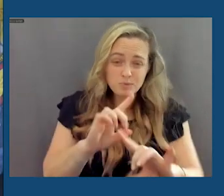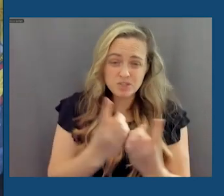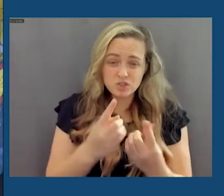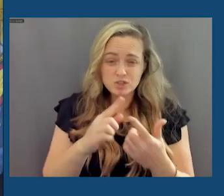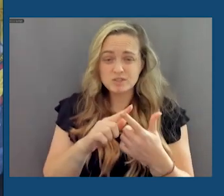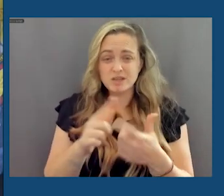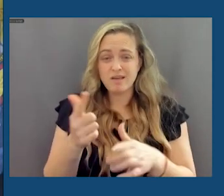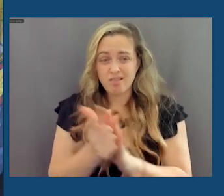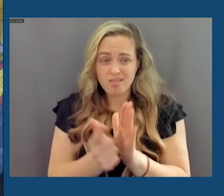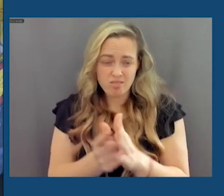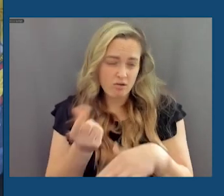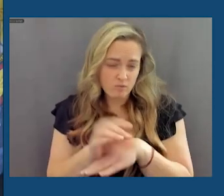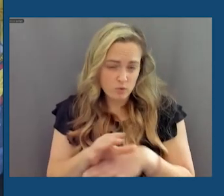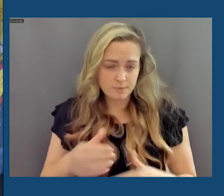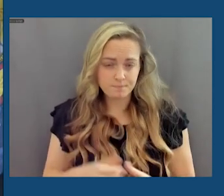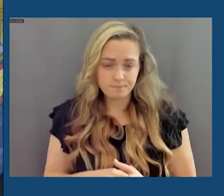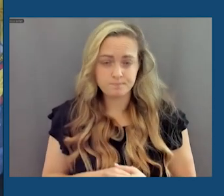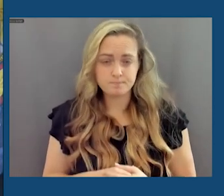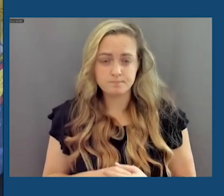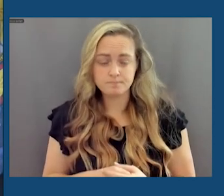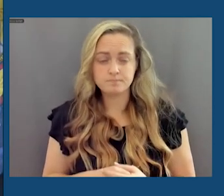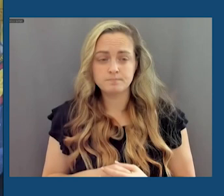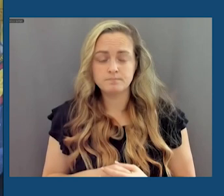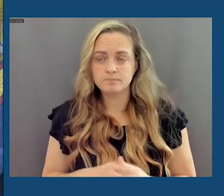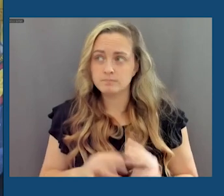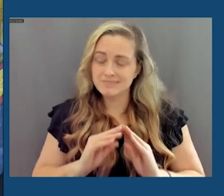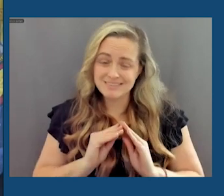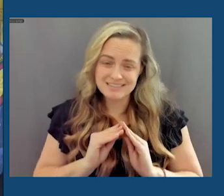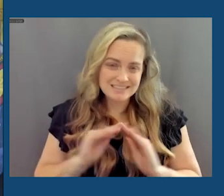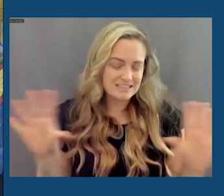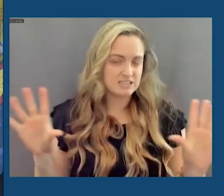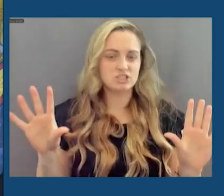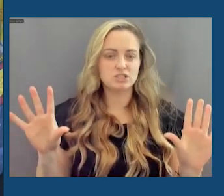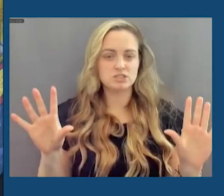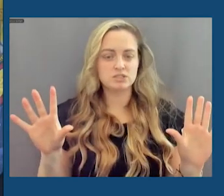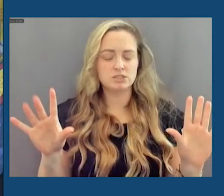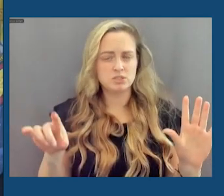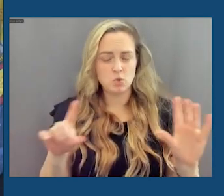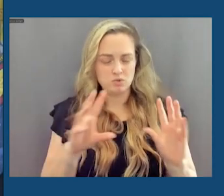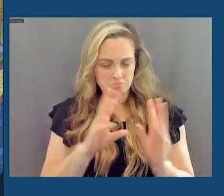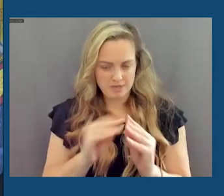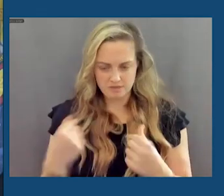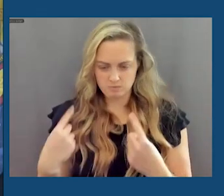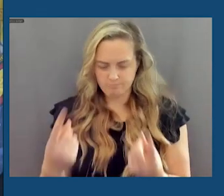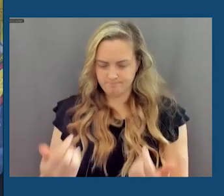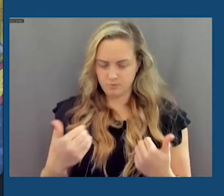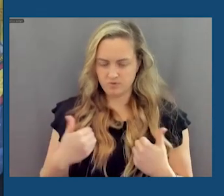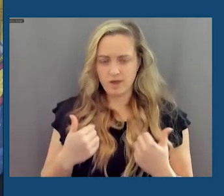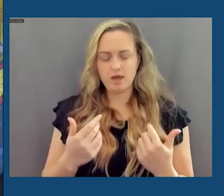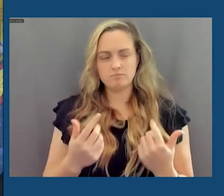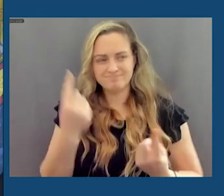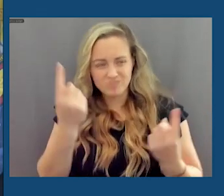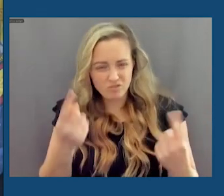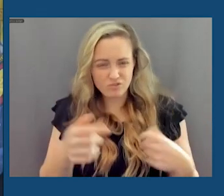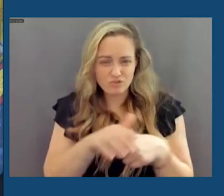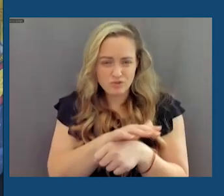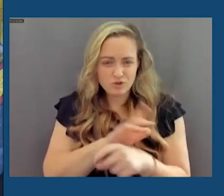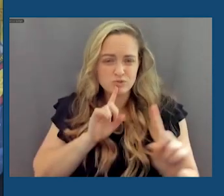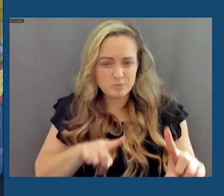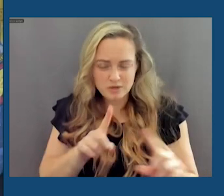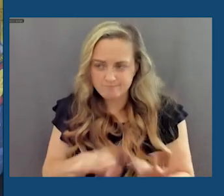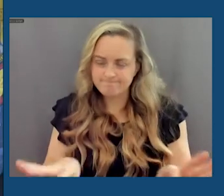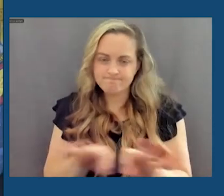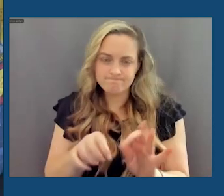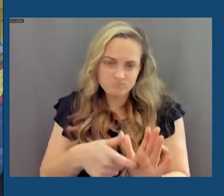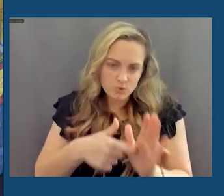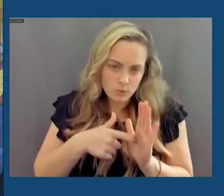to name a few. It is abundantly clear, based on those conversations, that a thoughtful, comprehensive response is required in short